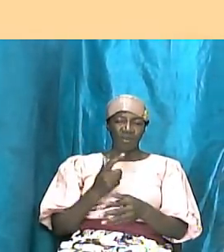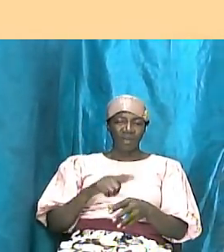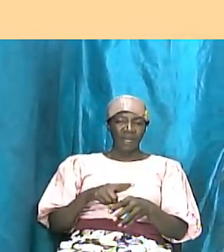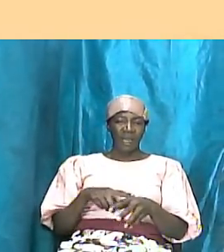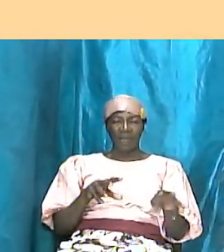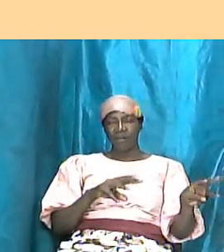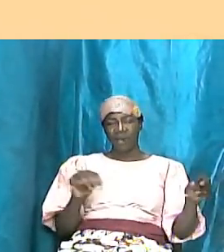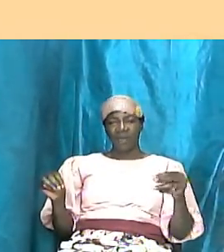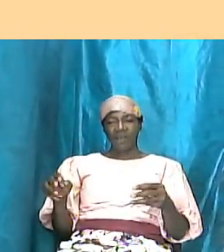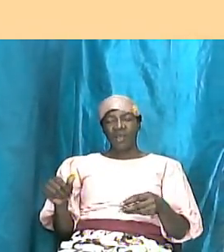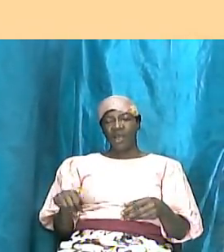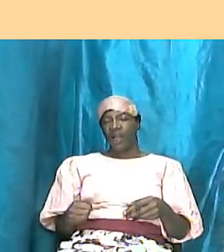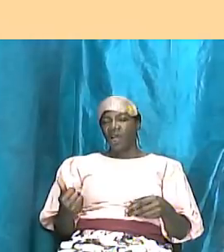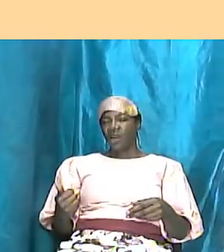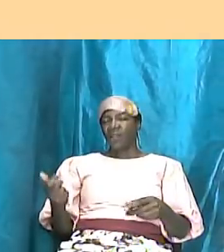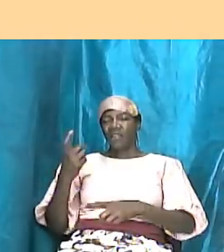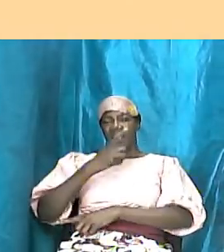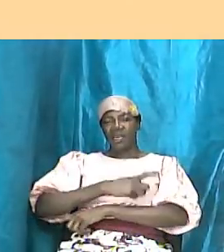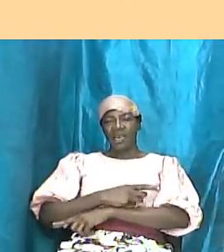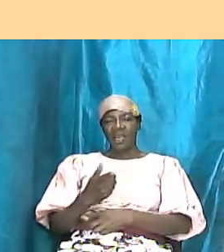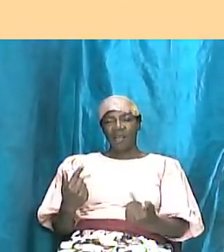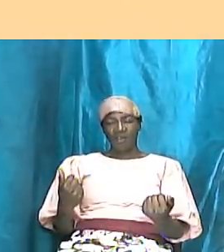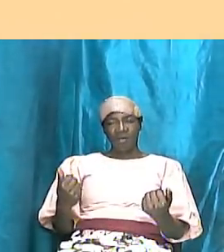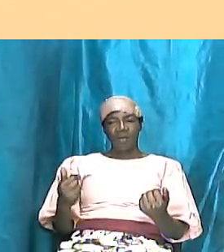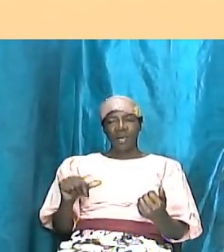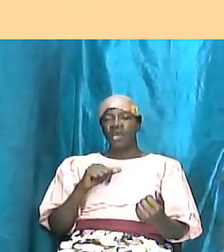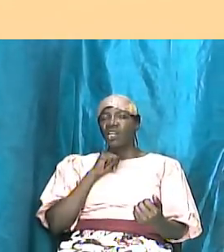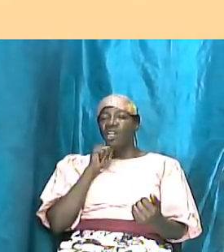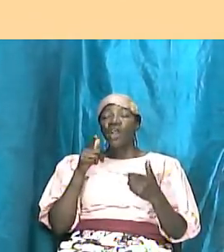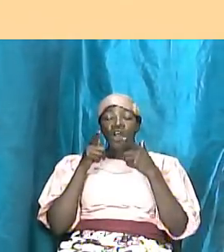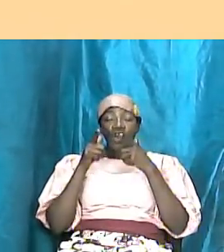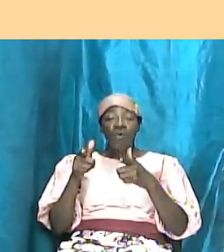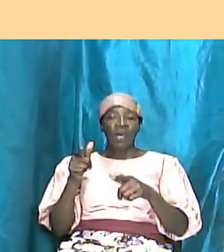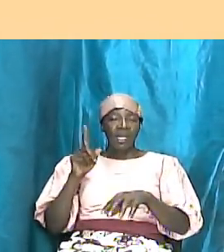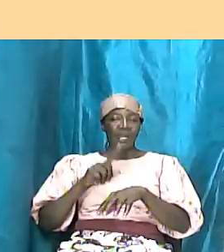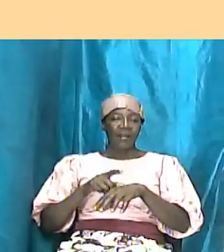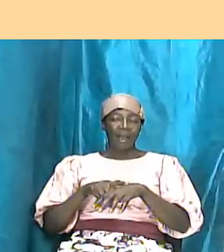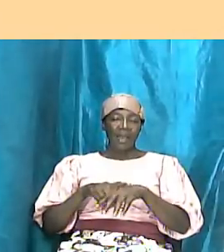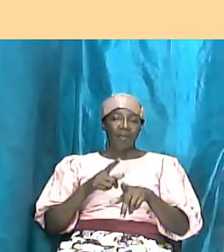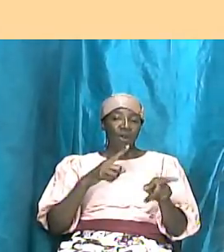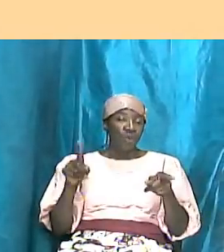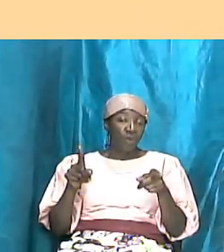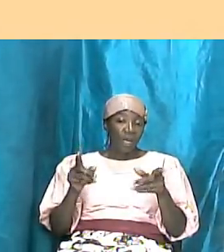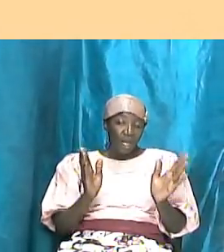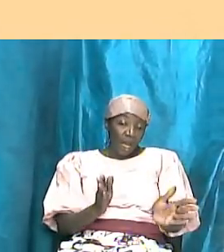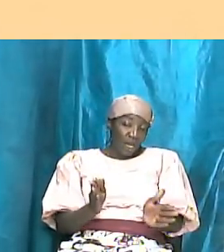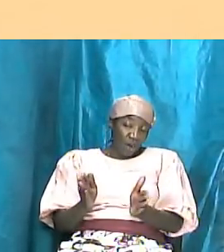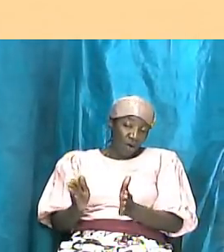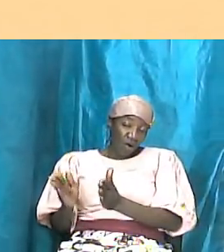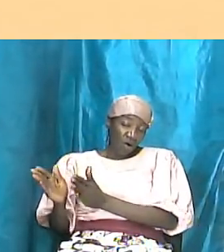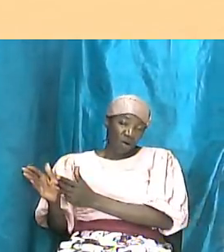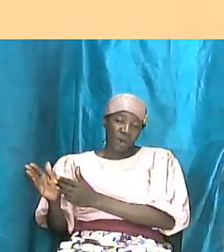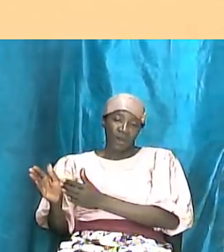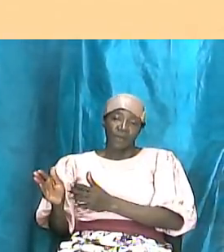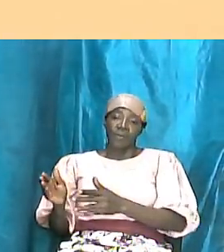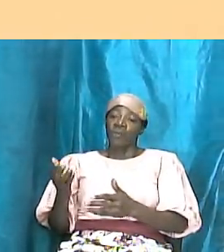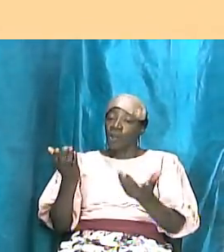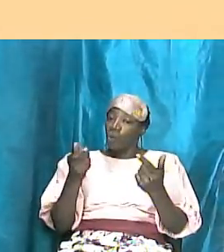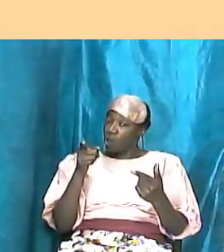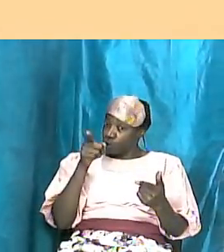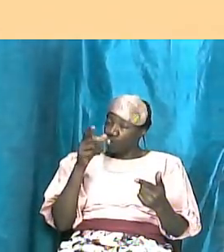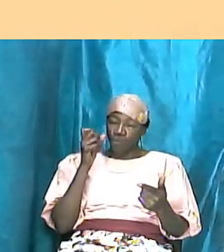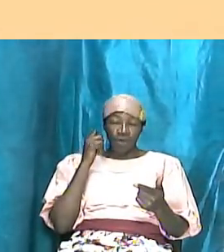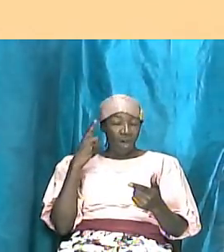another day had come in between and so forth. But that, we're not looking at the time now. We are looking at the pattern. And I want us to understand the